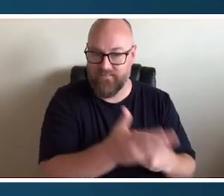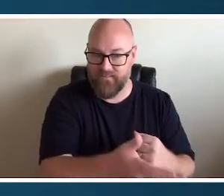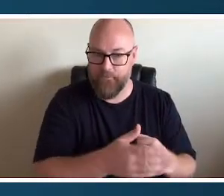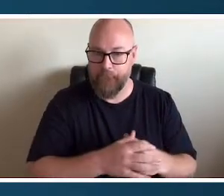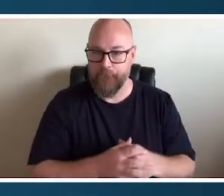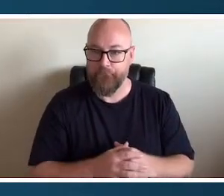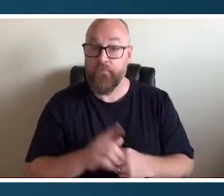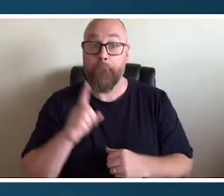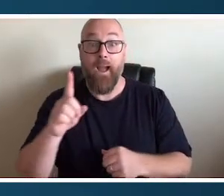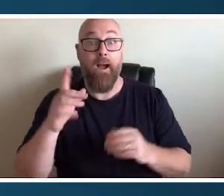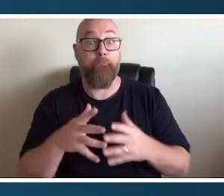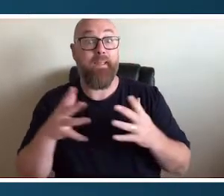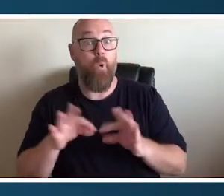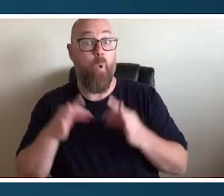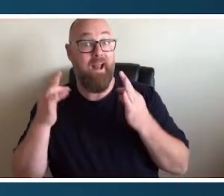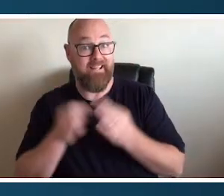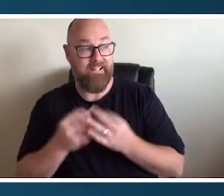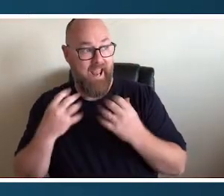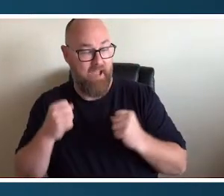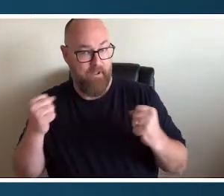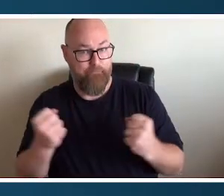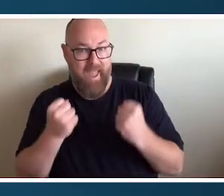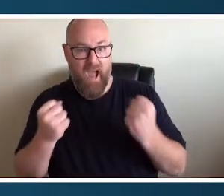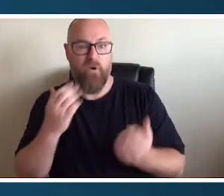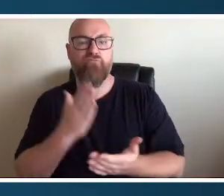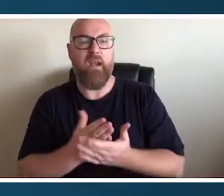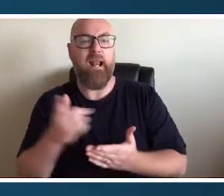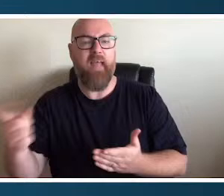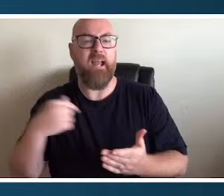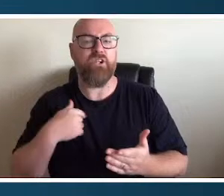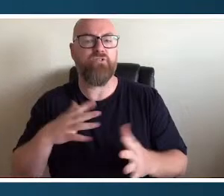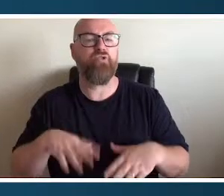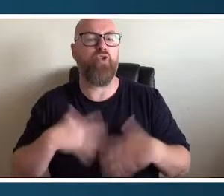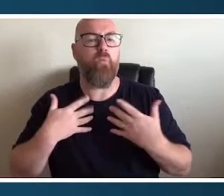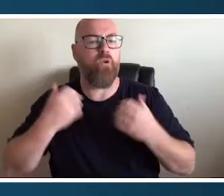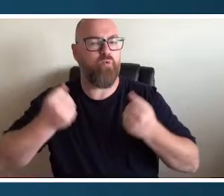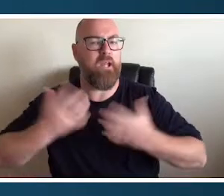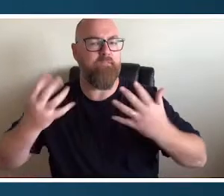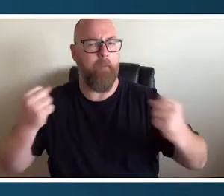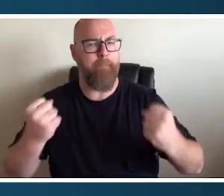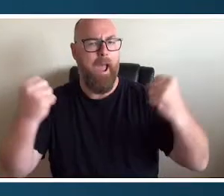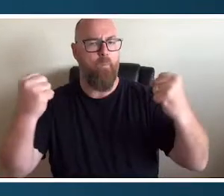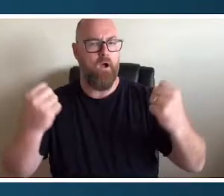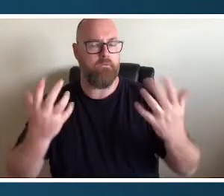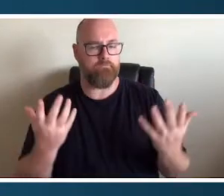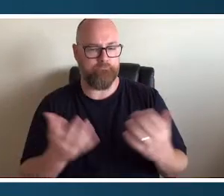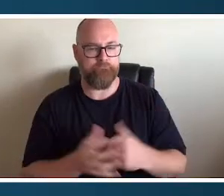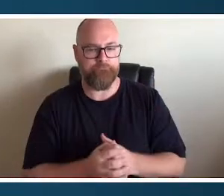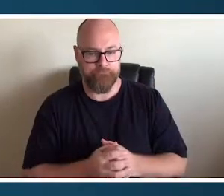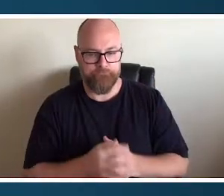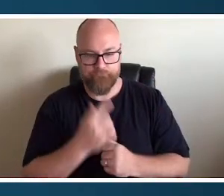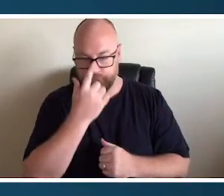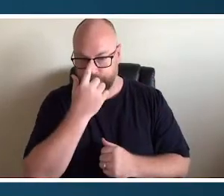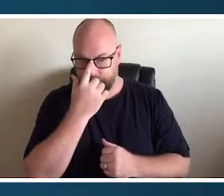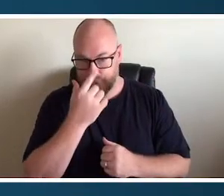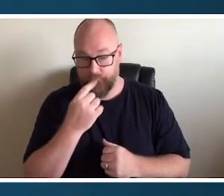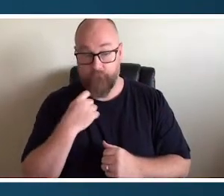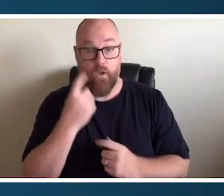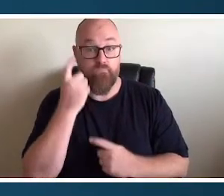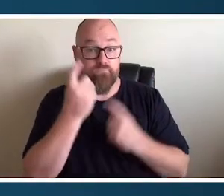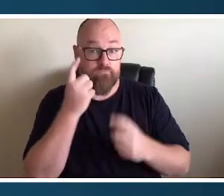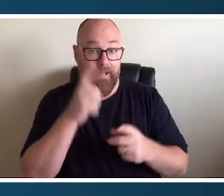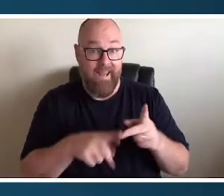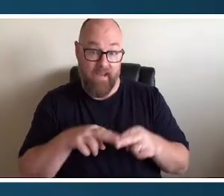have power, in truth, actually just don't want to give up that power. And I was wondering whether you see a